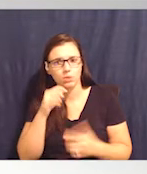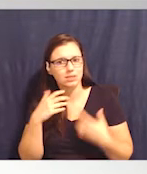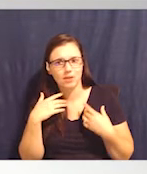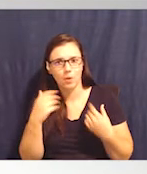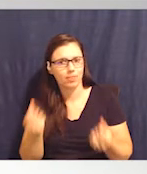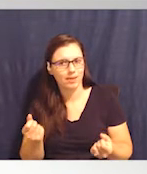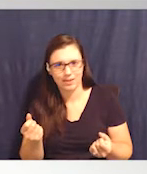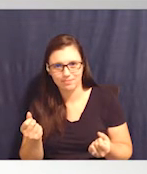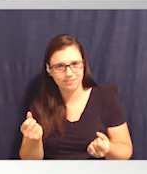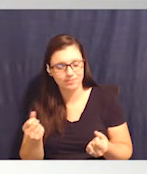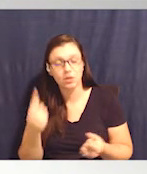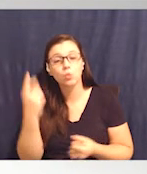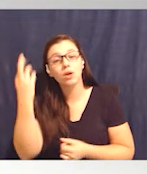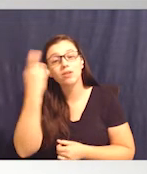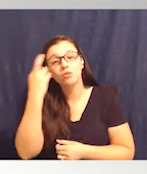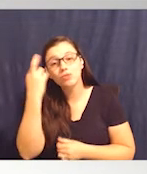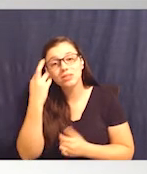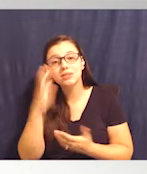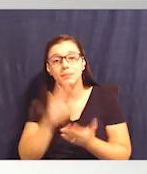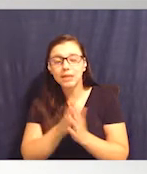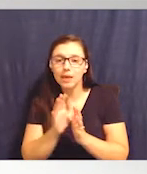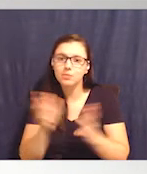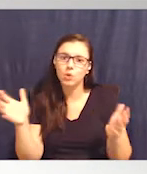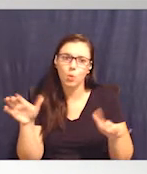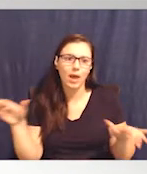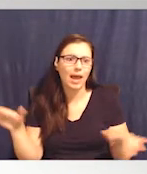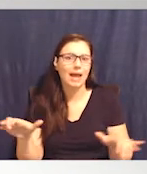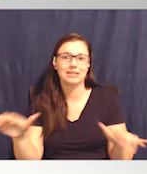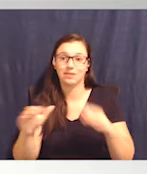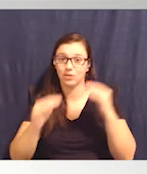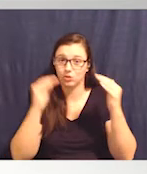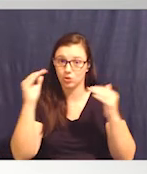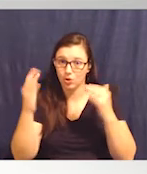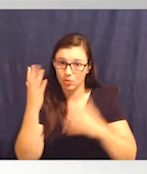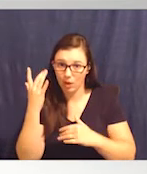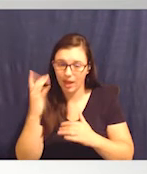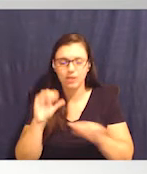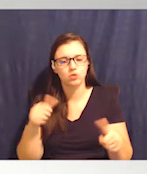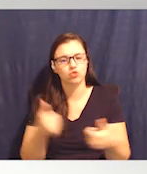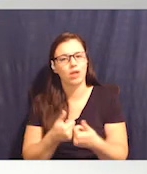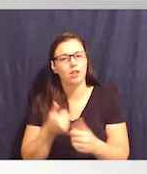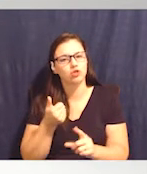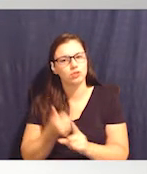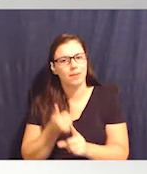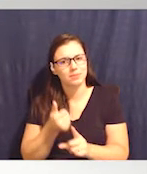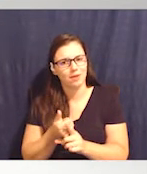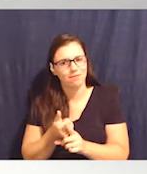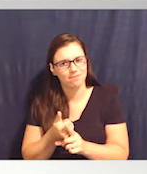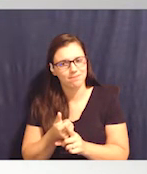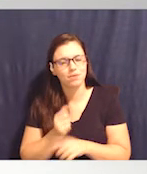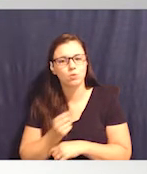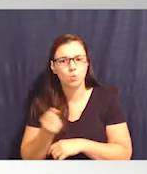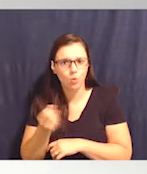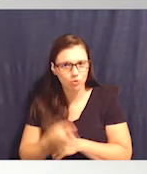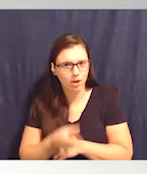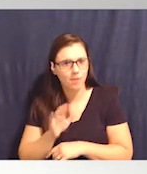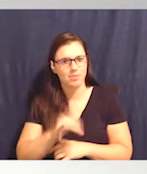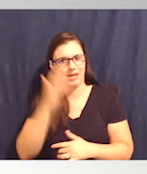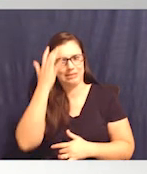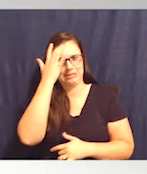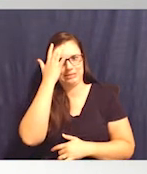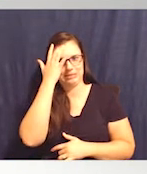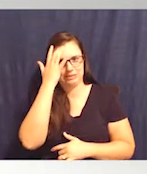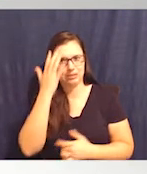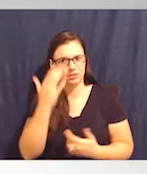so active as an adult was to challenge himself to overcome that sickliness that he had as a young